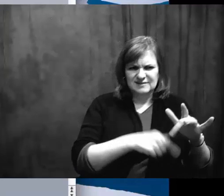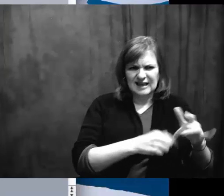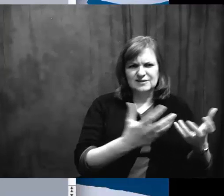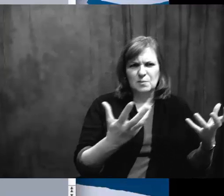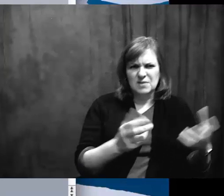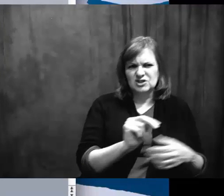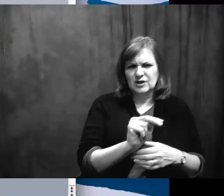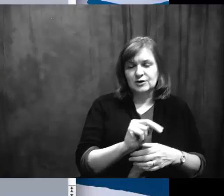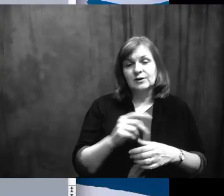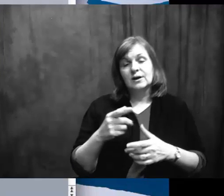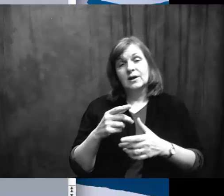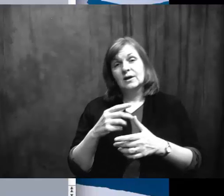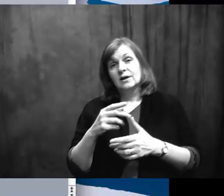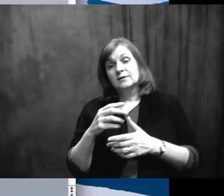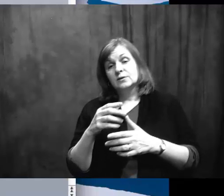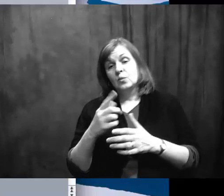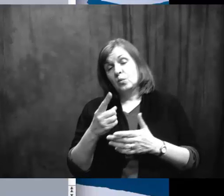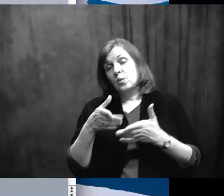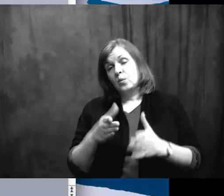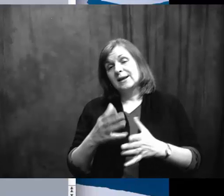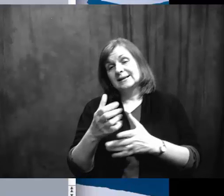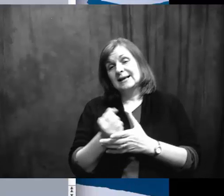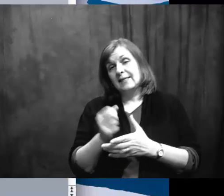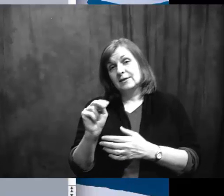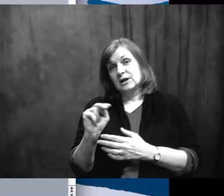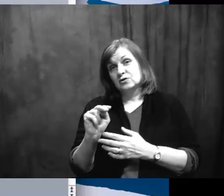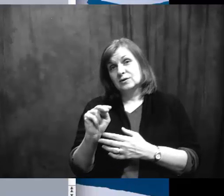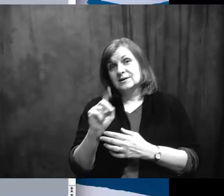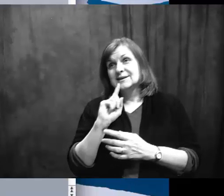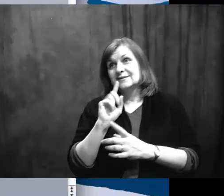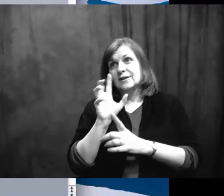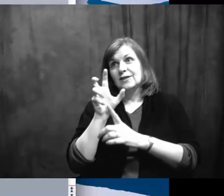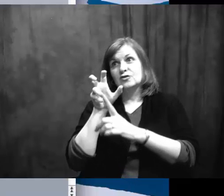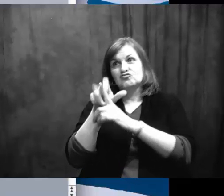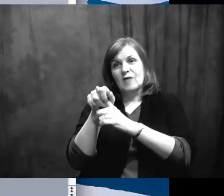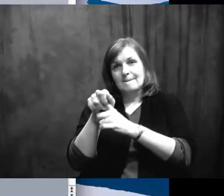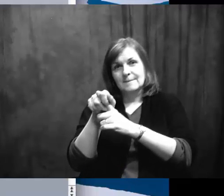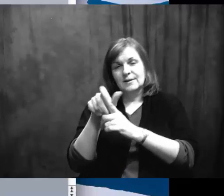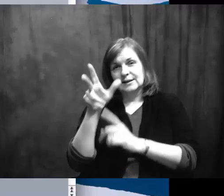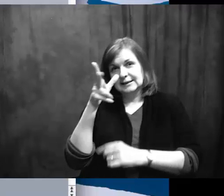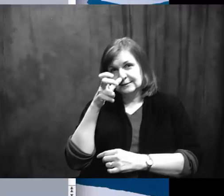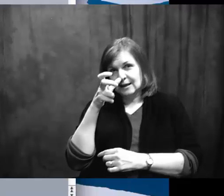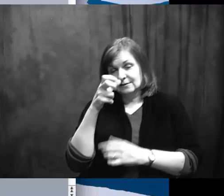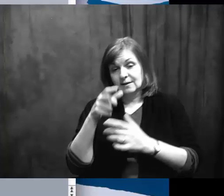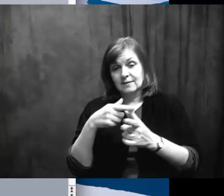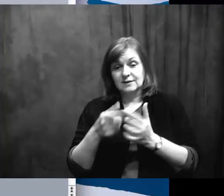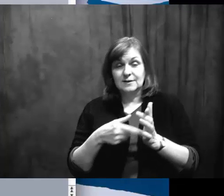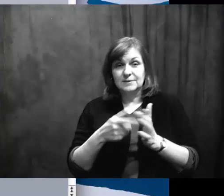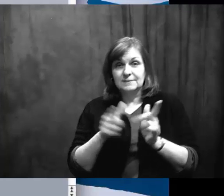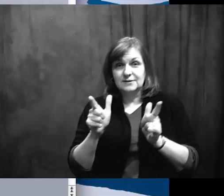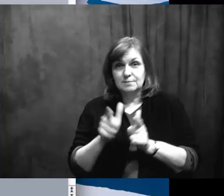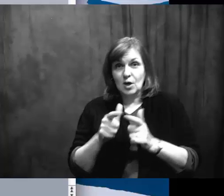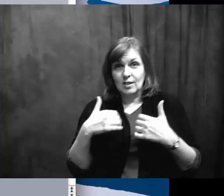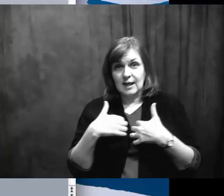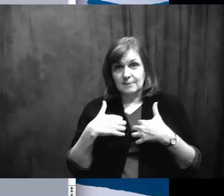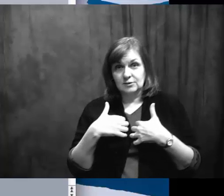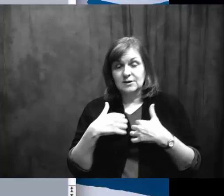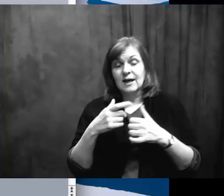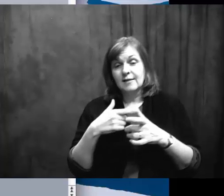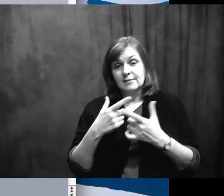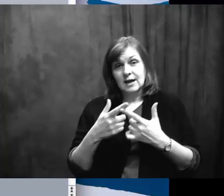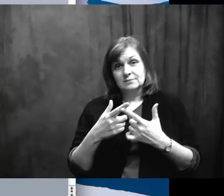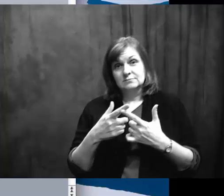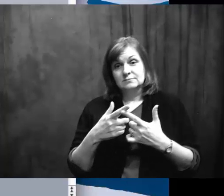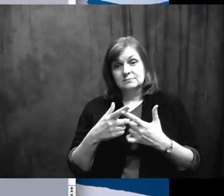like the rainforest is to actually trap insects and sometimes small